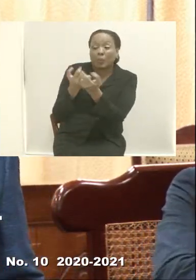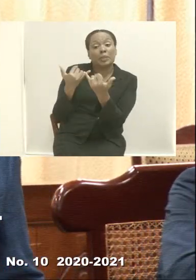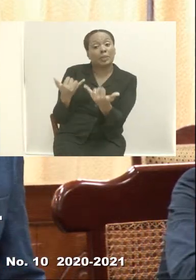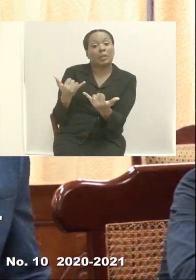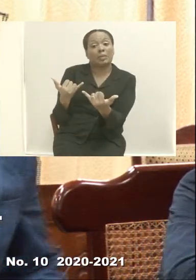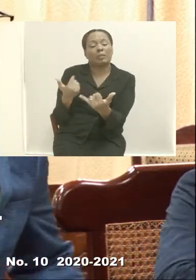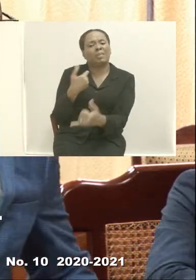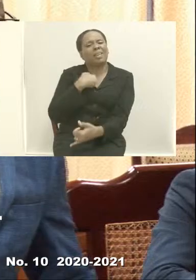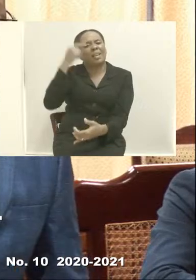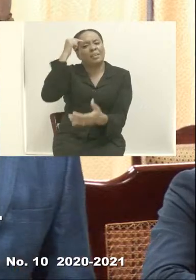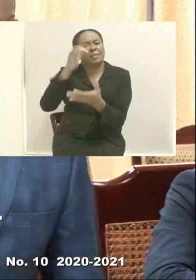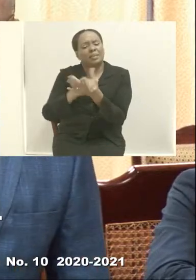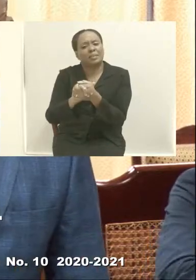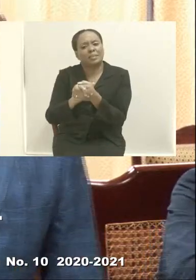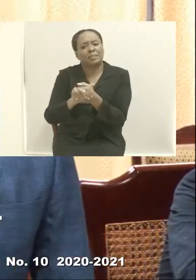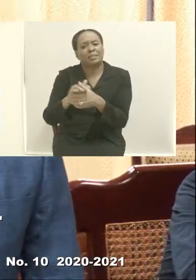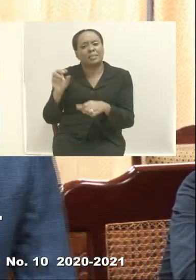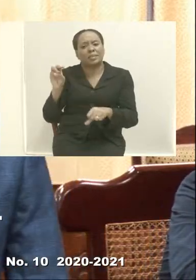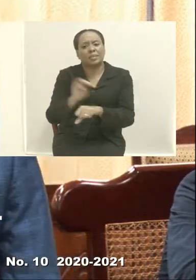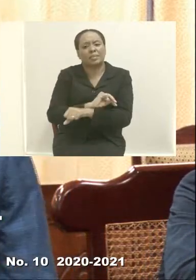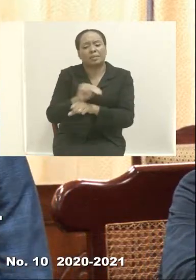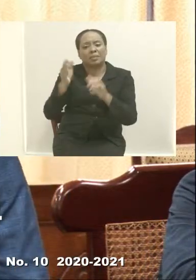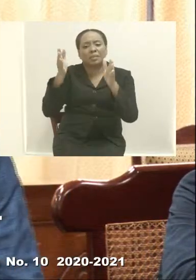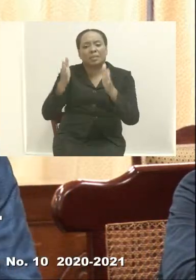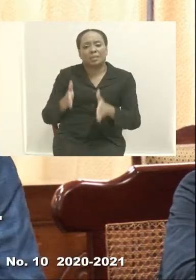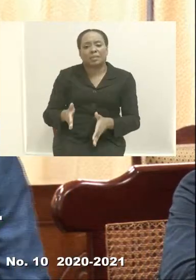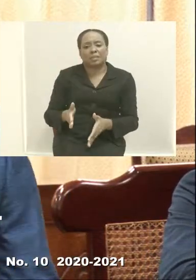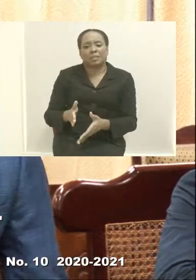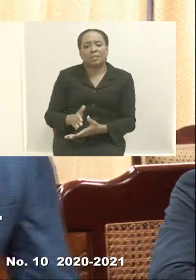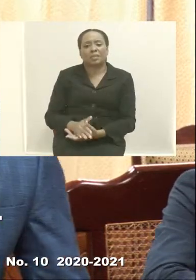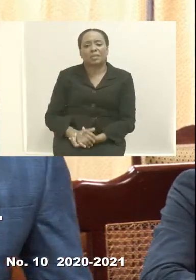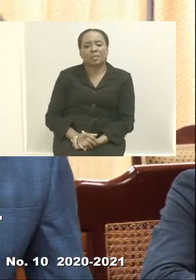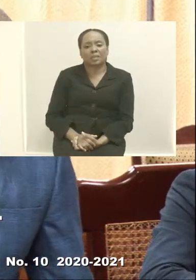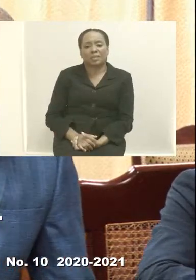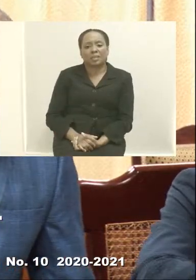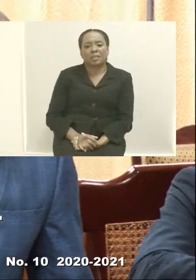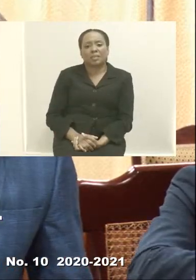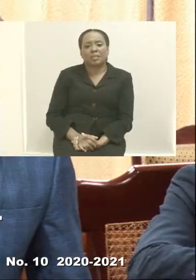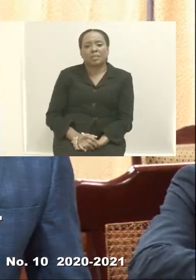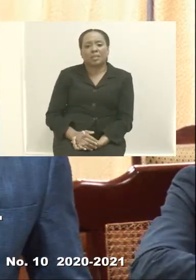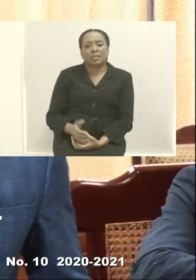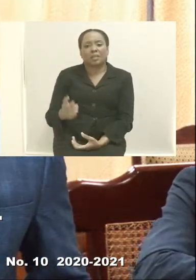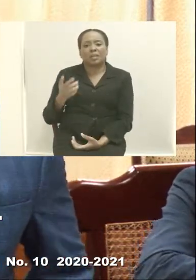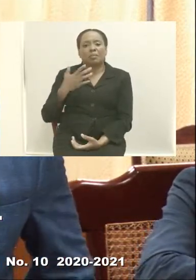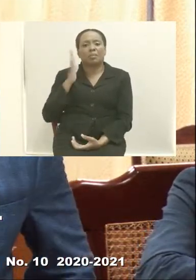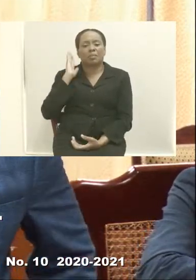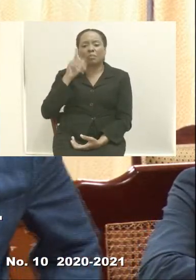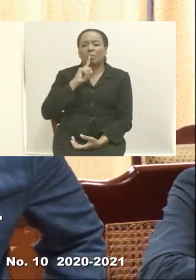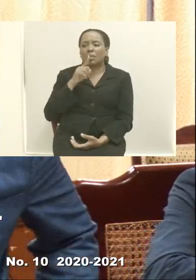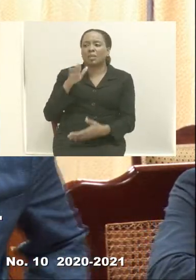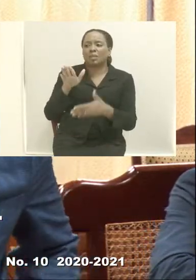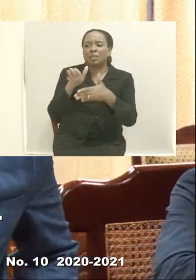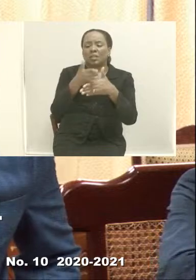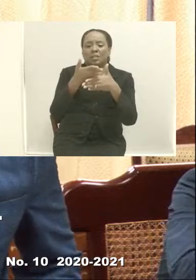Honourable Minister, being disposed as he is, would share with me the perspective